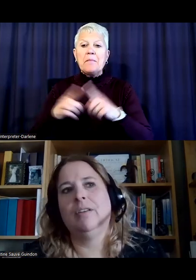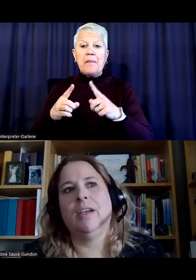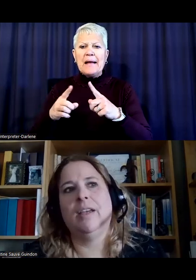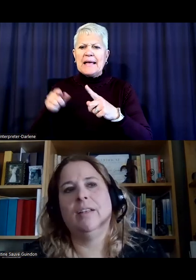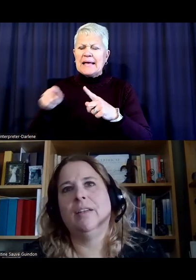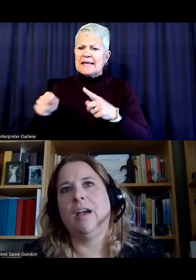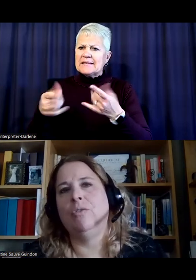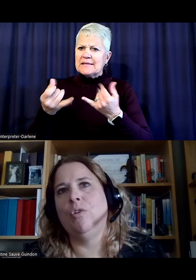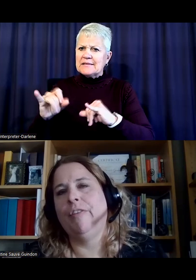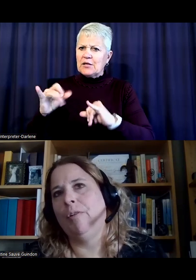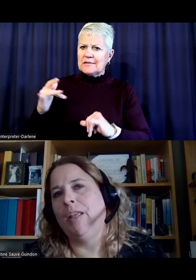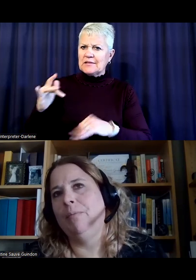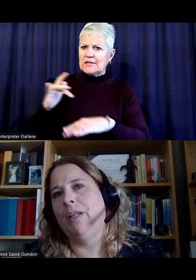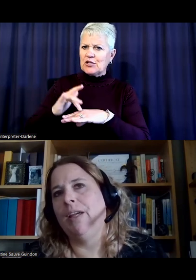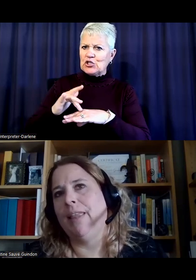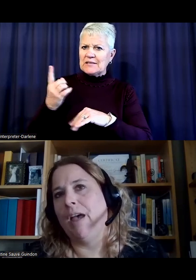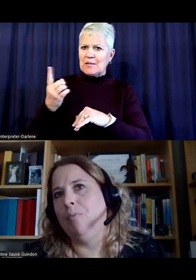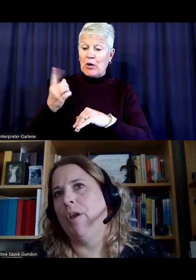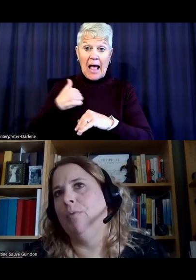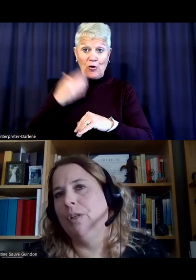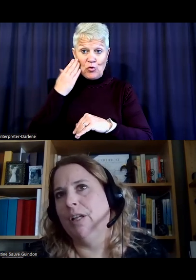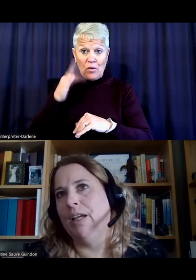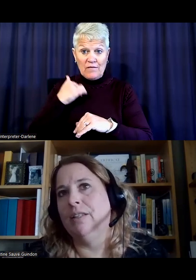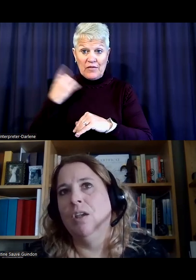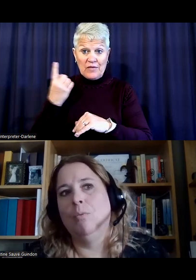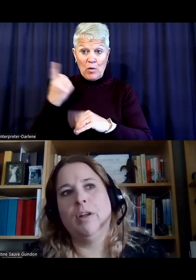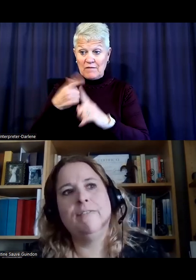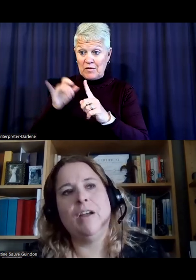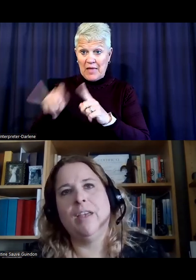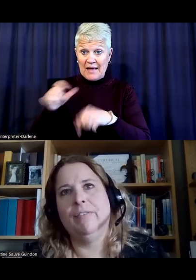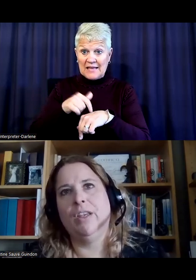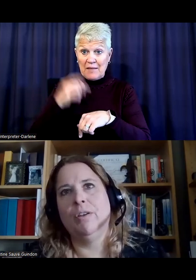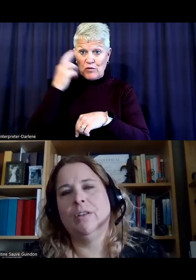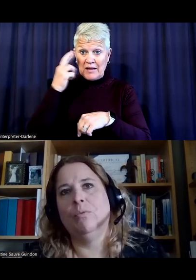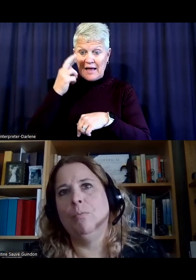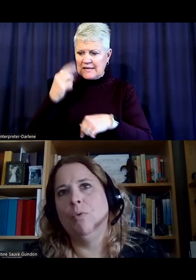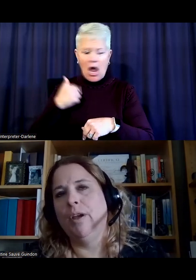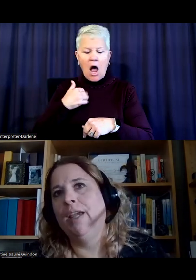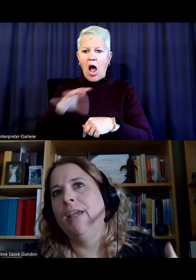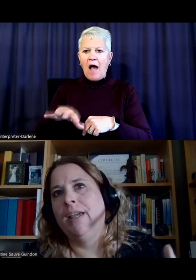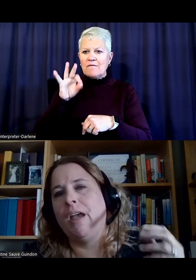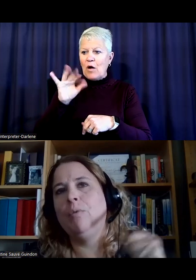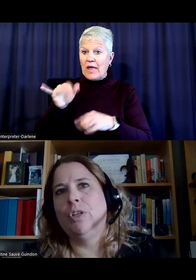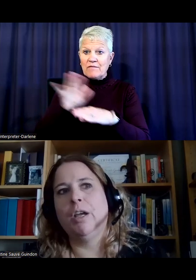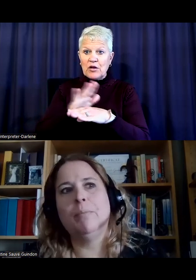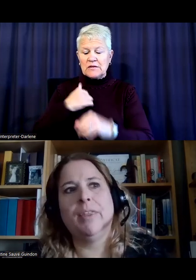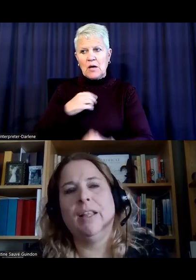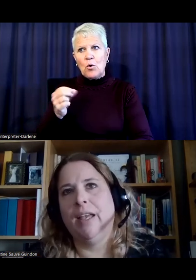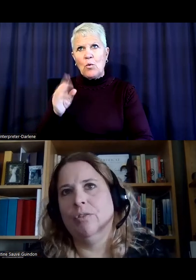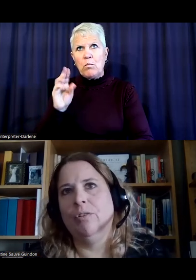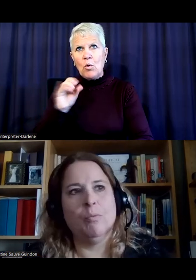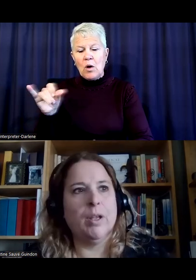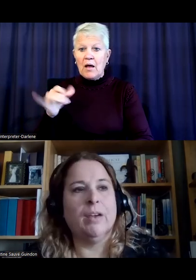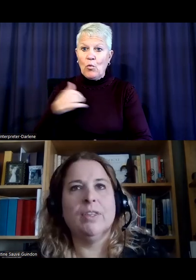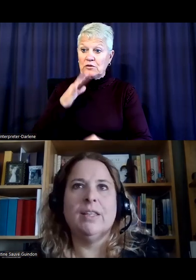something. And I don't know if anybody at that point realized. When I found that video, I said, whoa, boy. And we'll talk about that